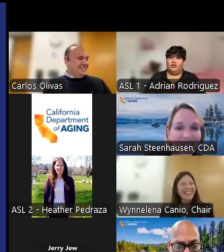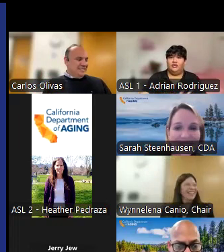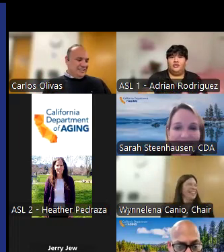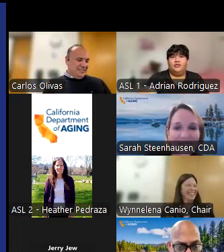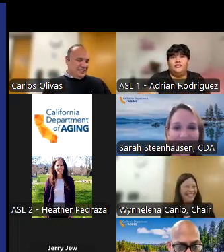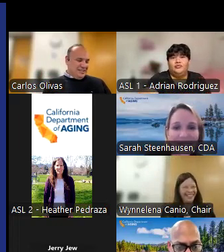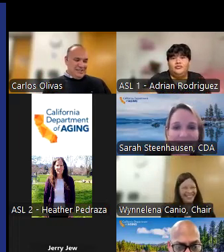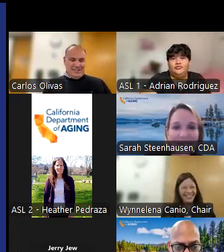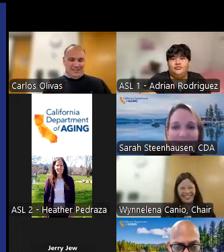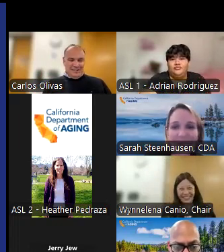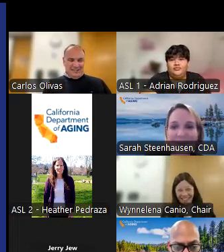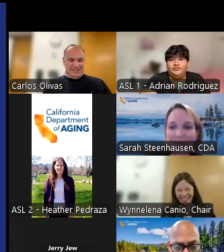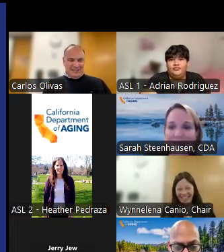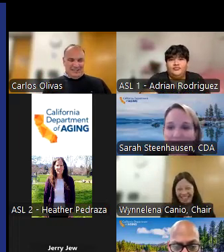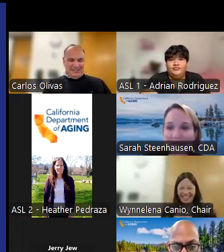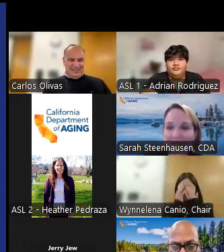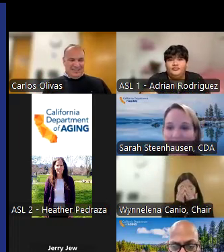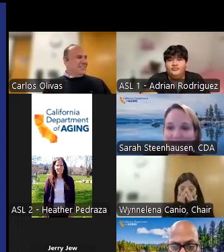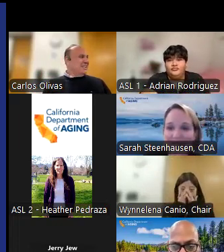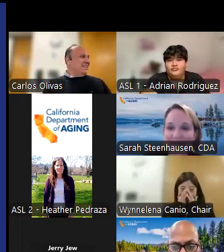that's wrong.